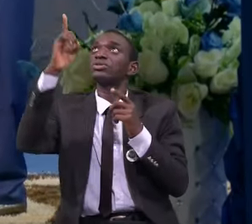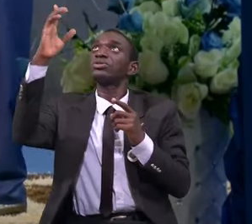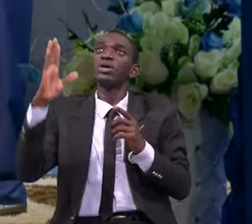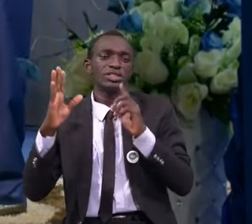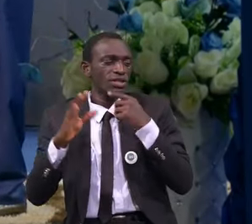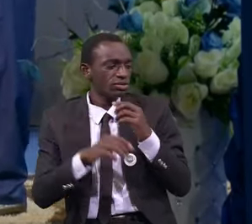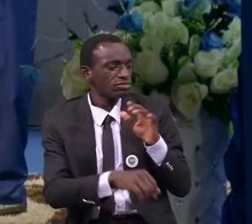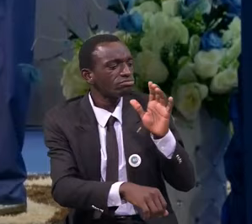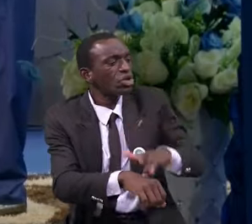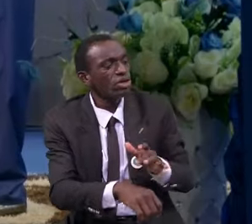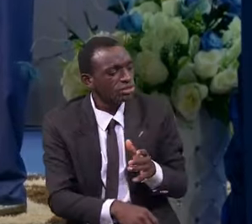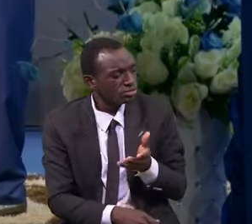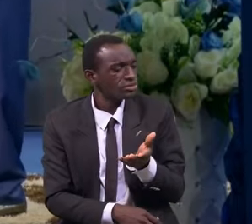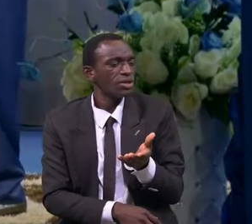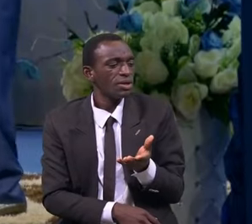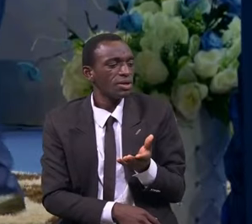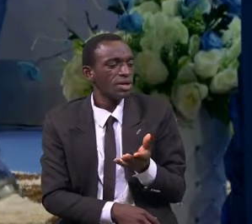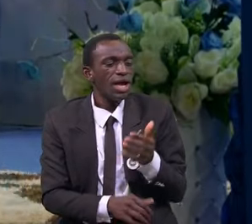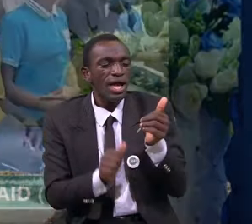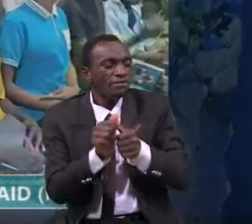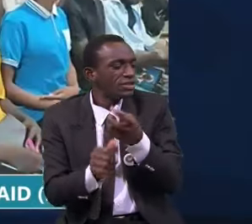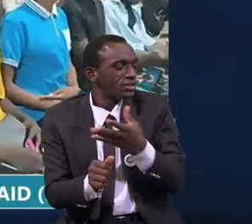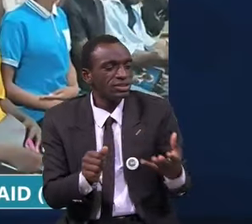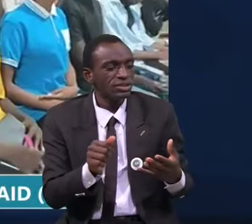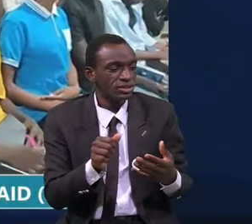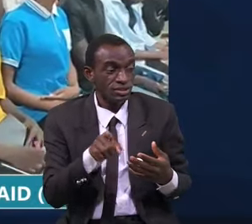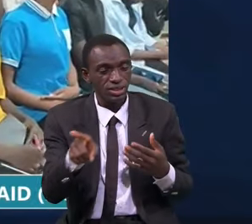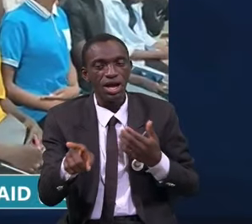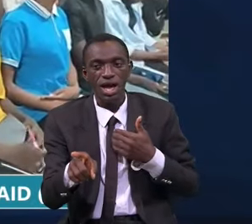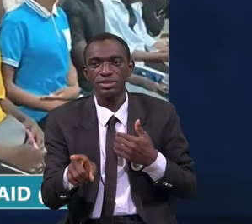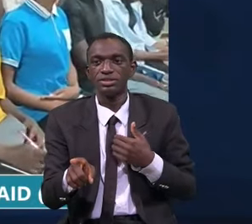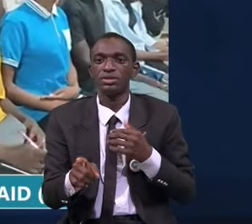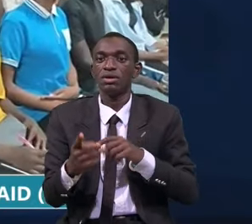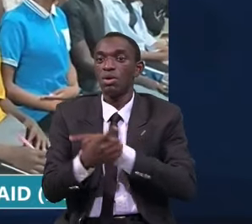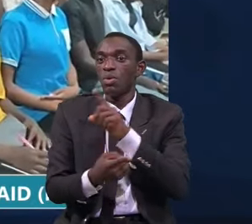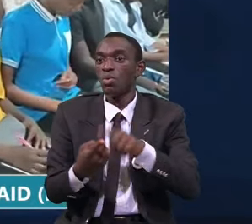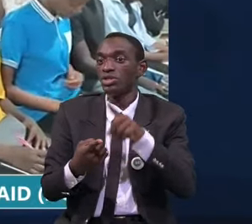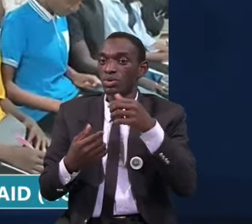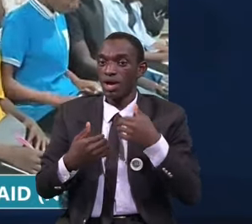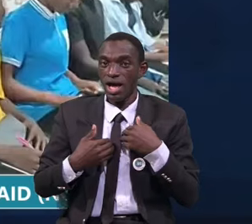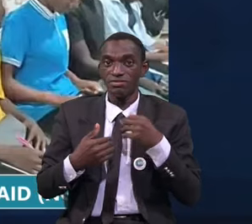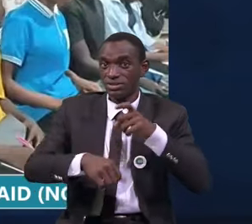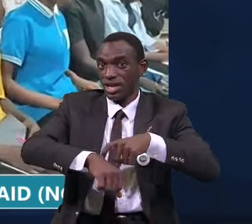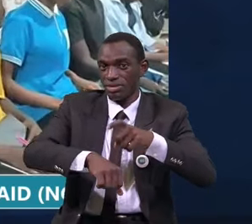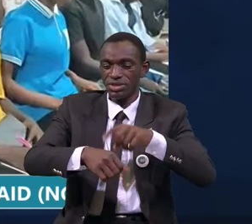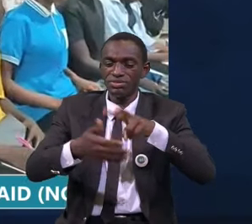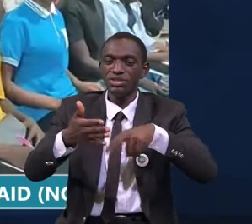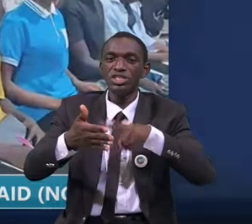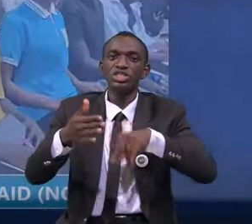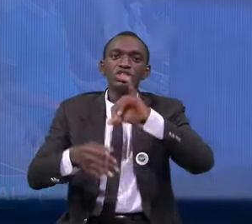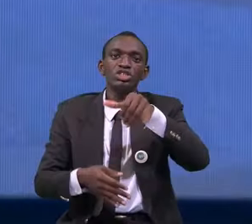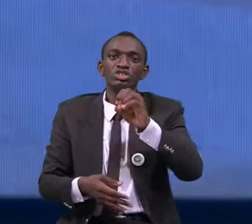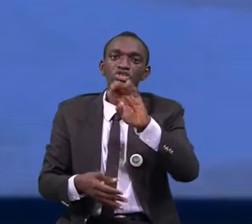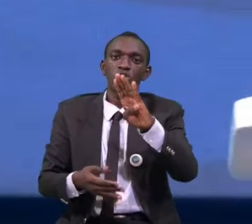Touch. Everything that he has. When you have time, you read Job chapter 1, verse